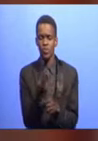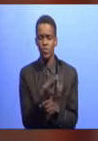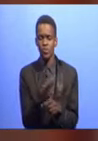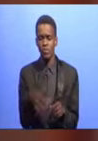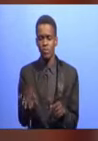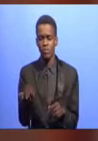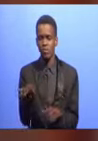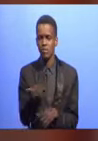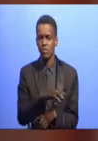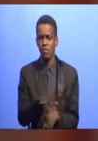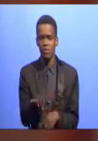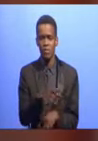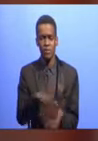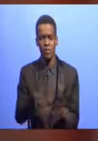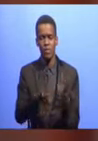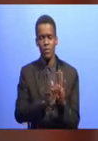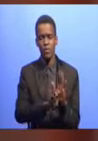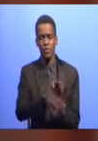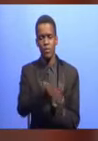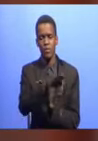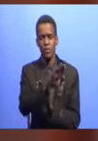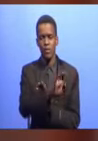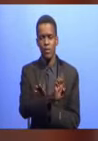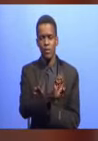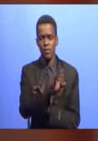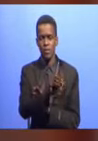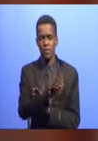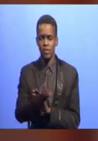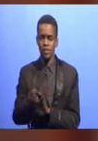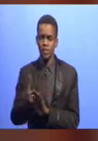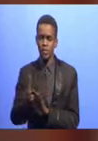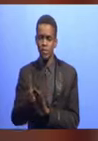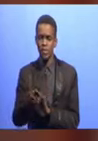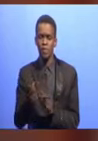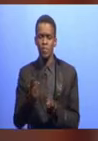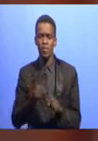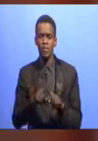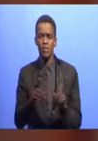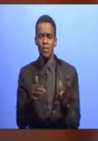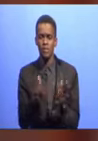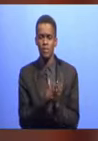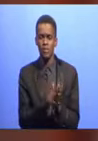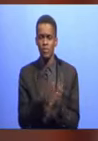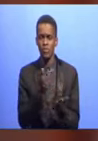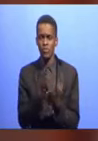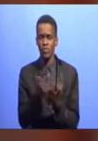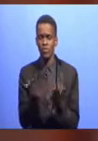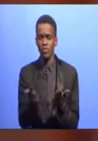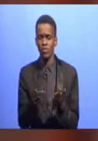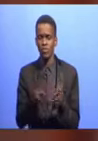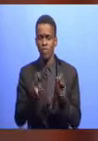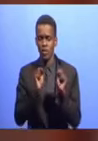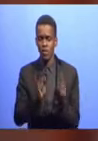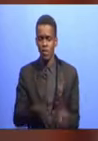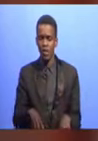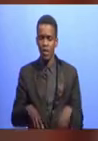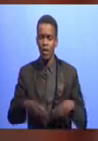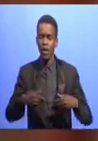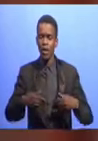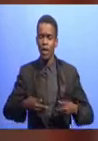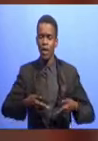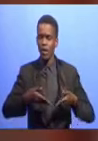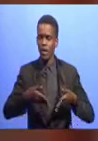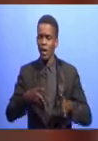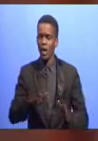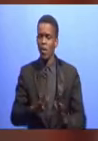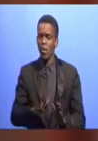e leng gore it can be an enforcing tool to allow markets, local markets to support local. So tota